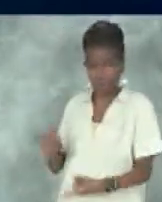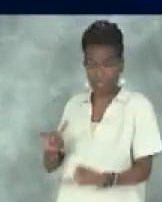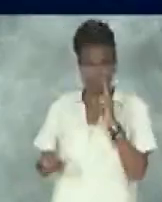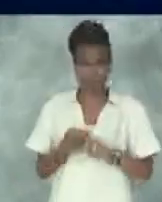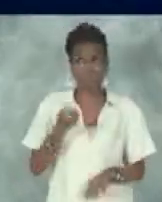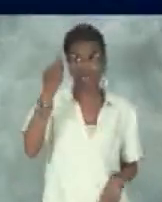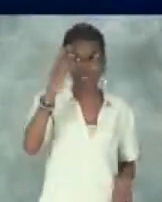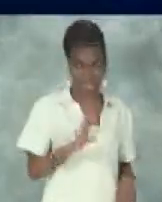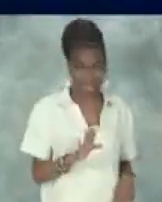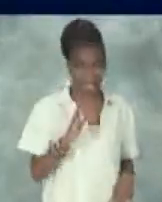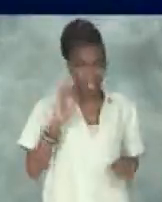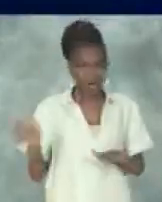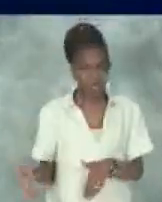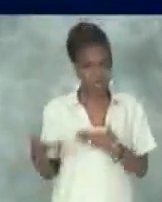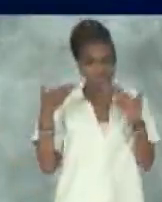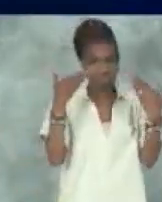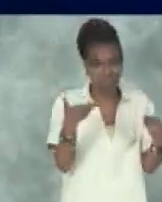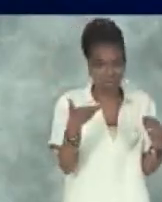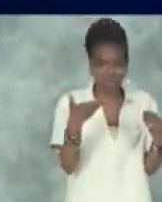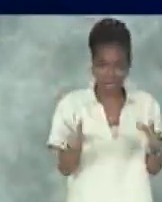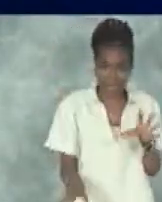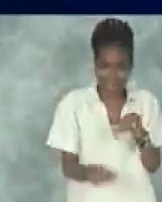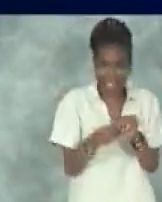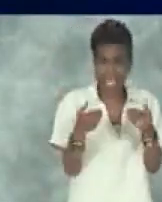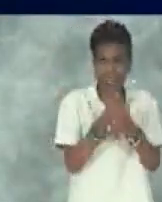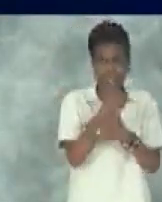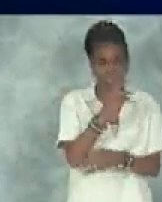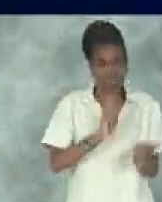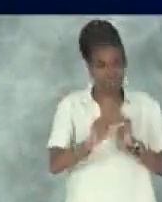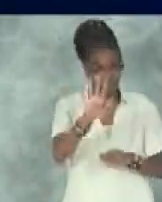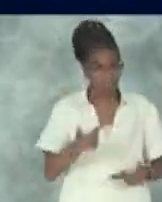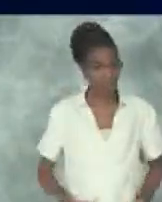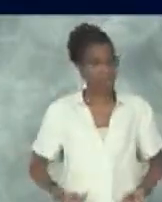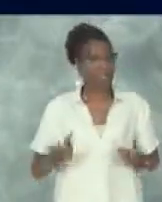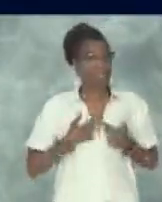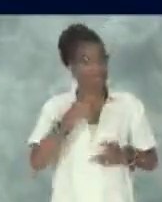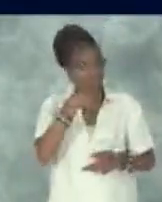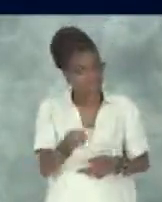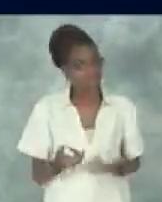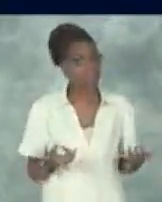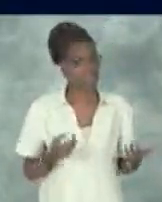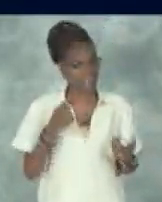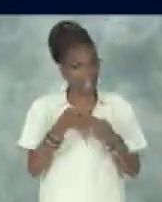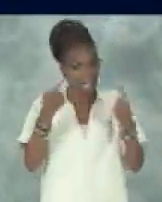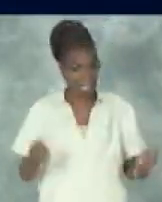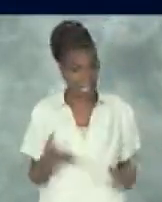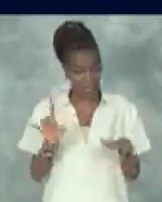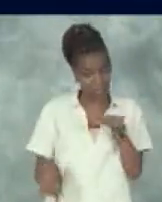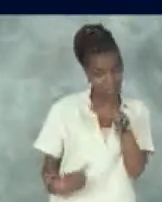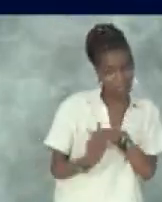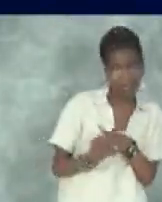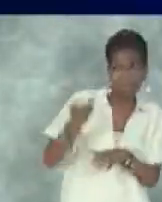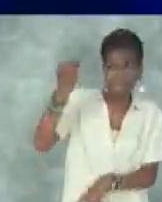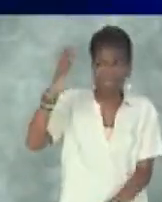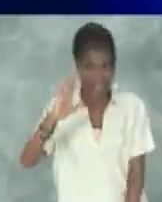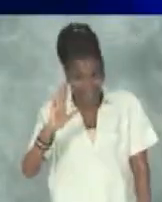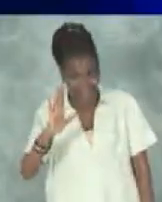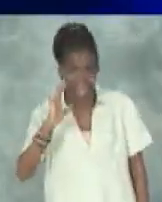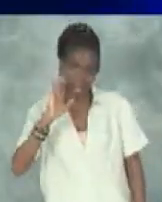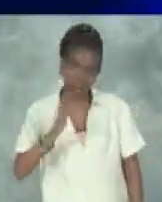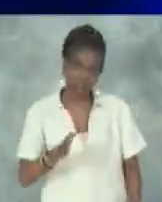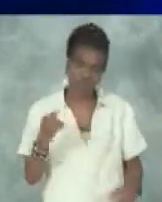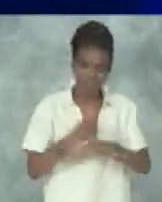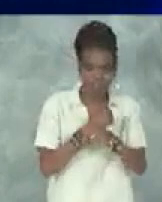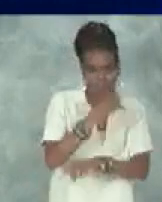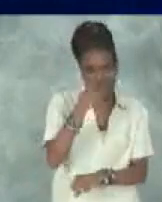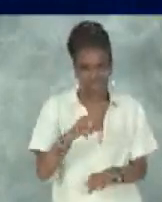God will bring somebody new into your life. I tell you the truth, the enemy will come in, but God will